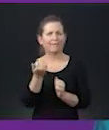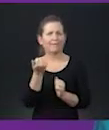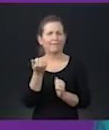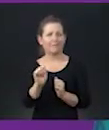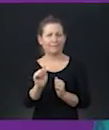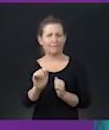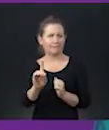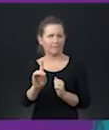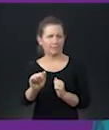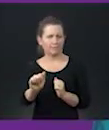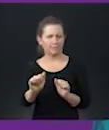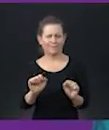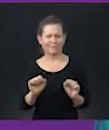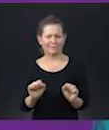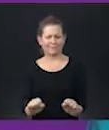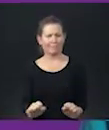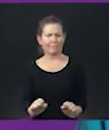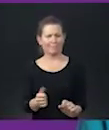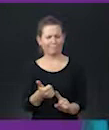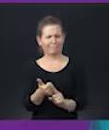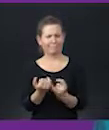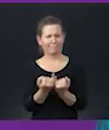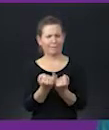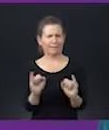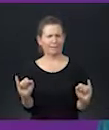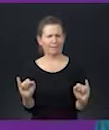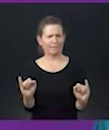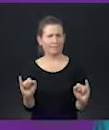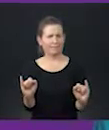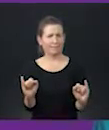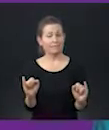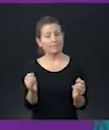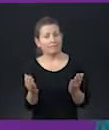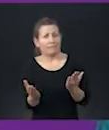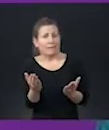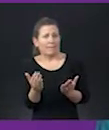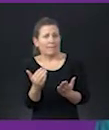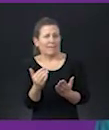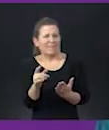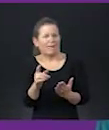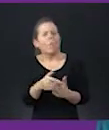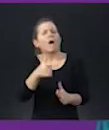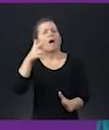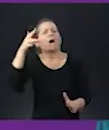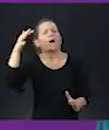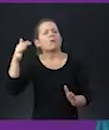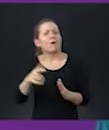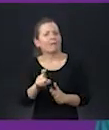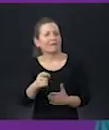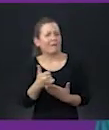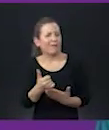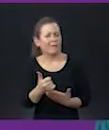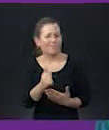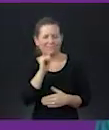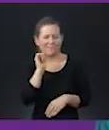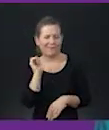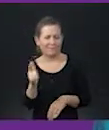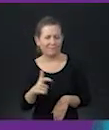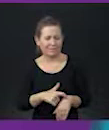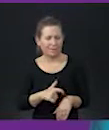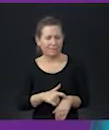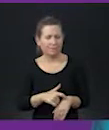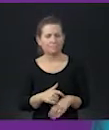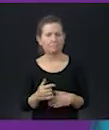People with any disability can be independent, although they need help once in a